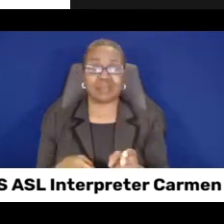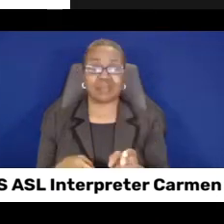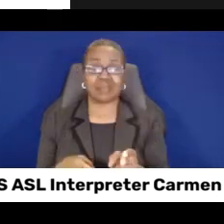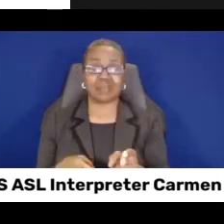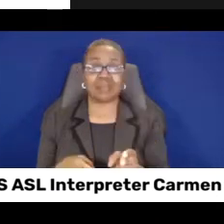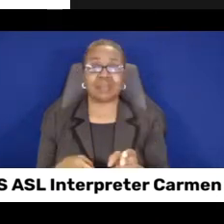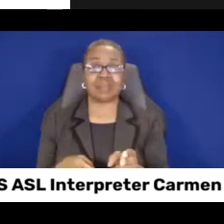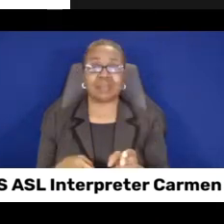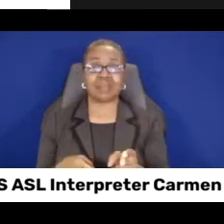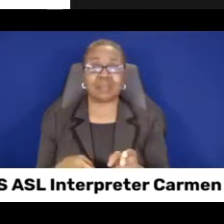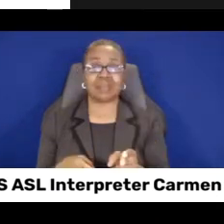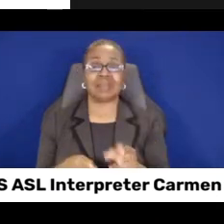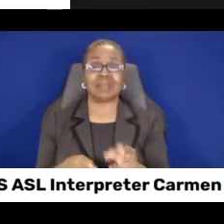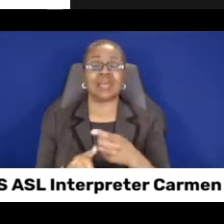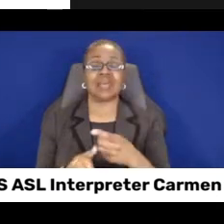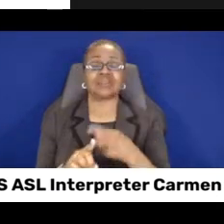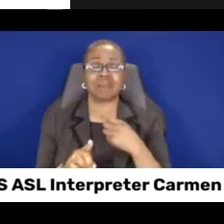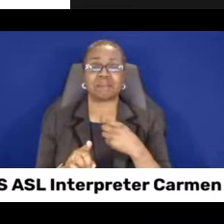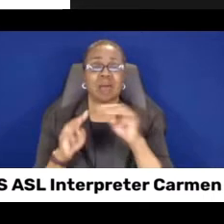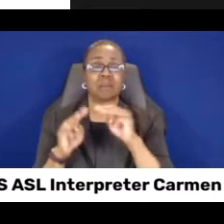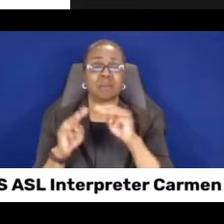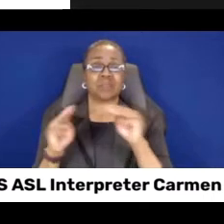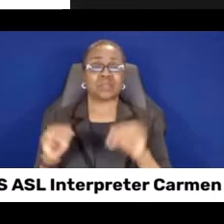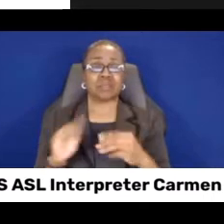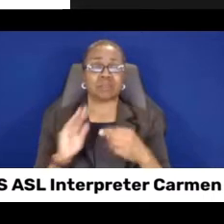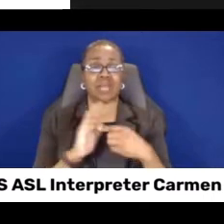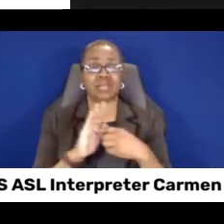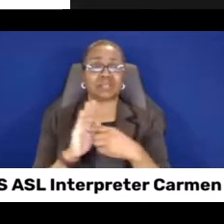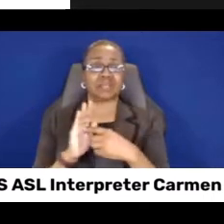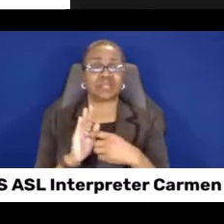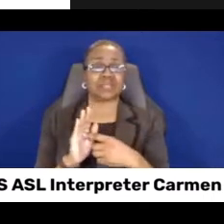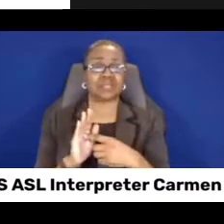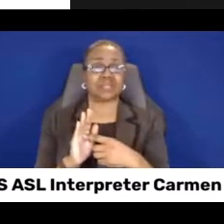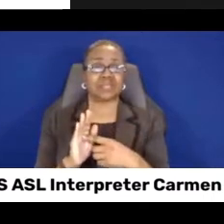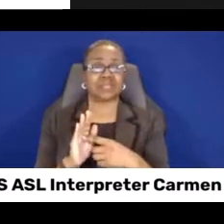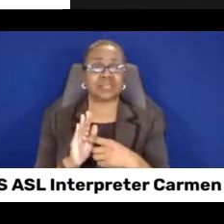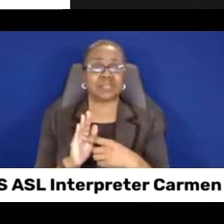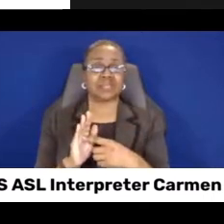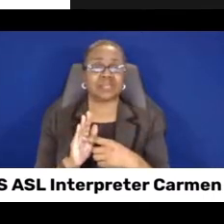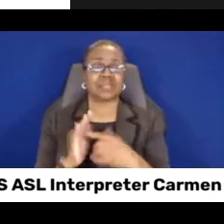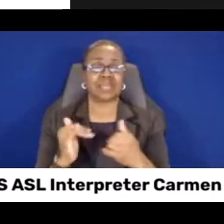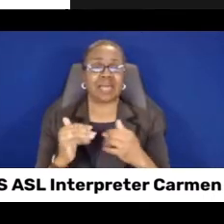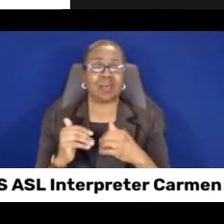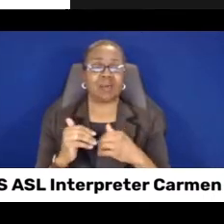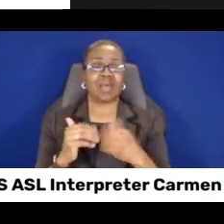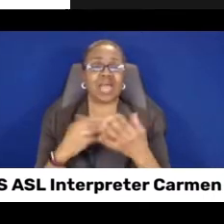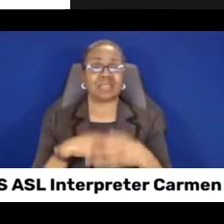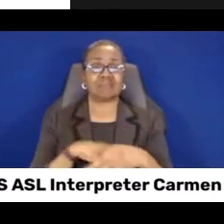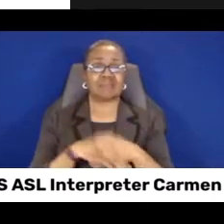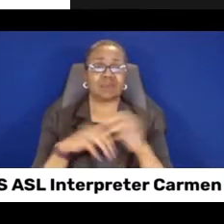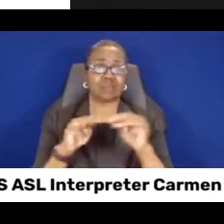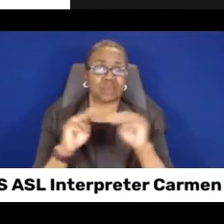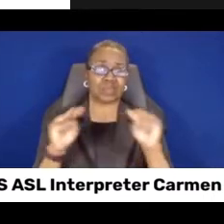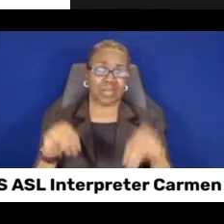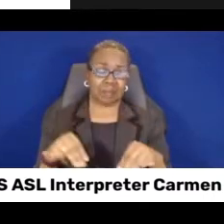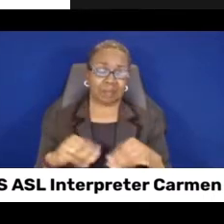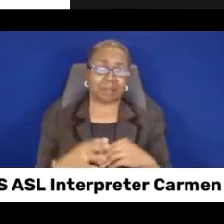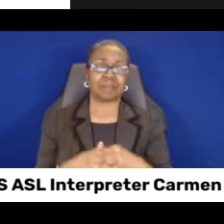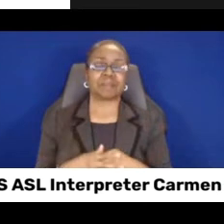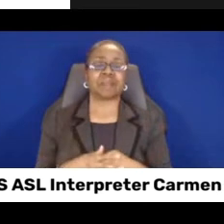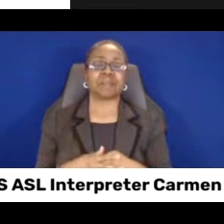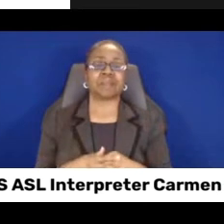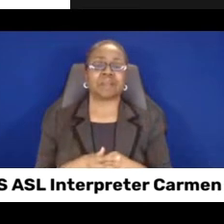comes from a museum exhibit that we have up right now at the Field Museum. So